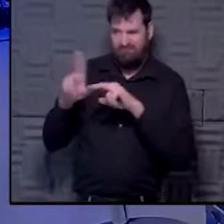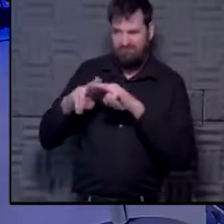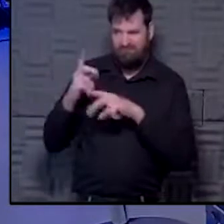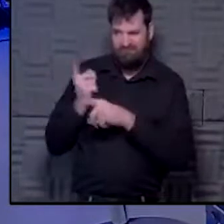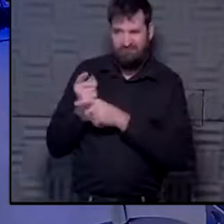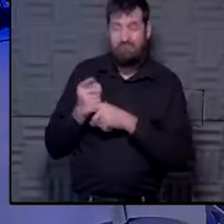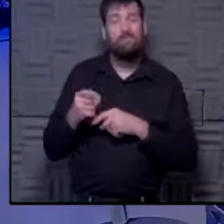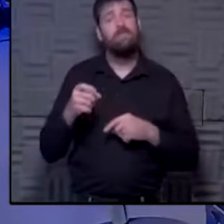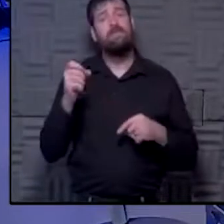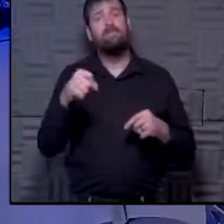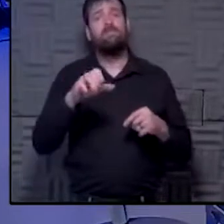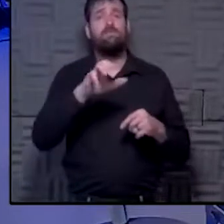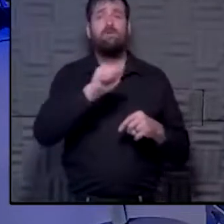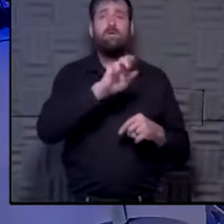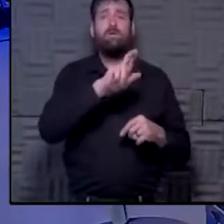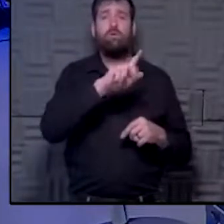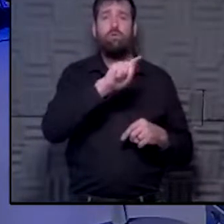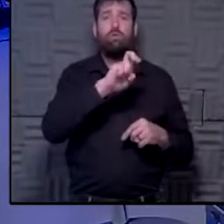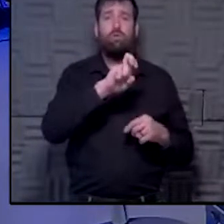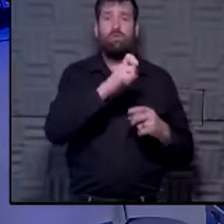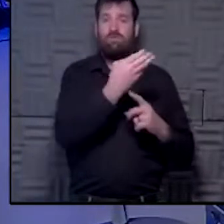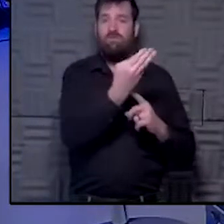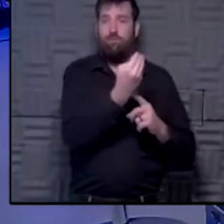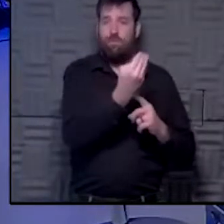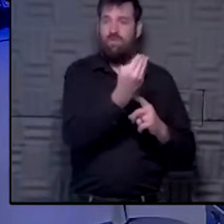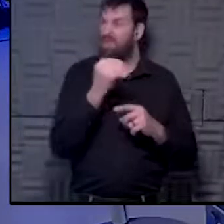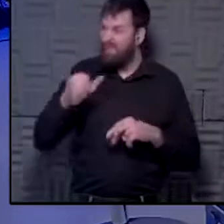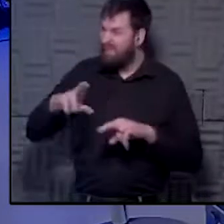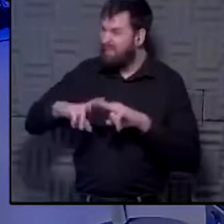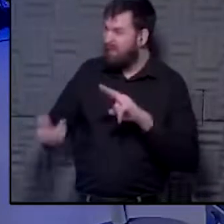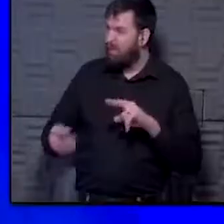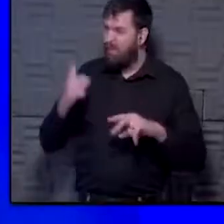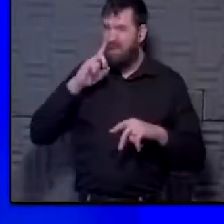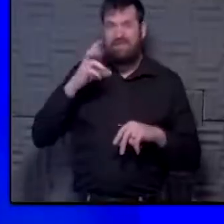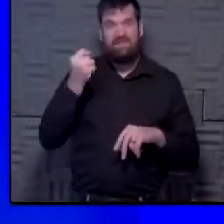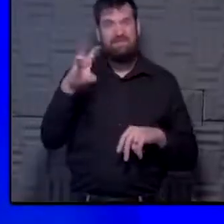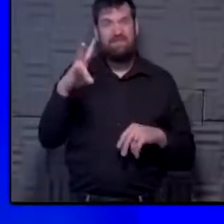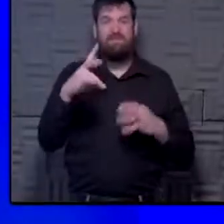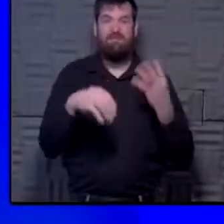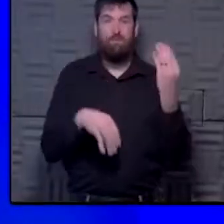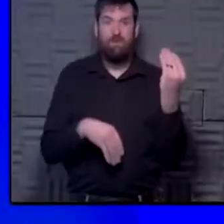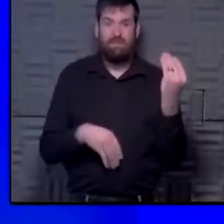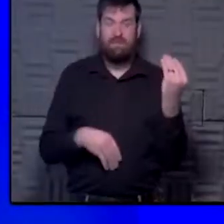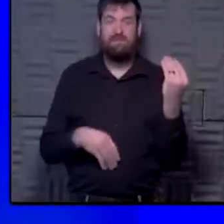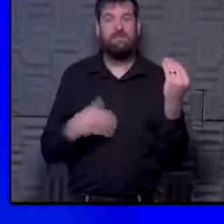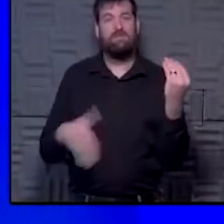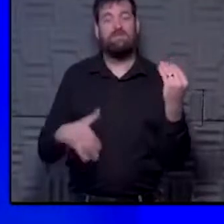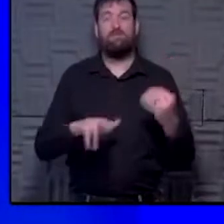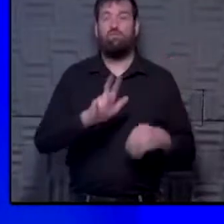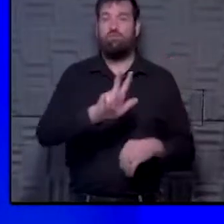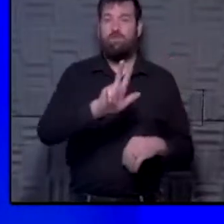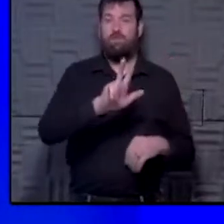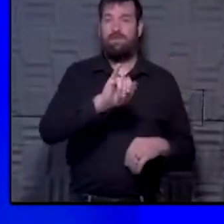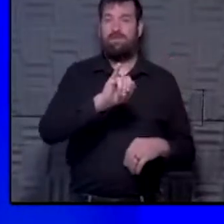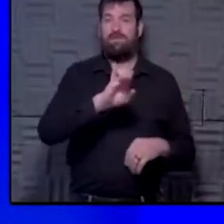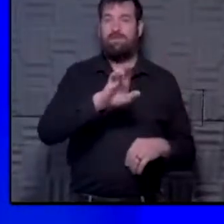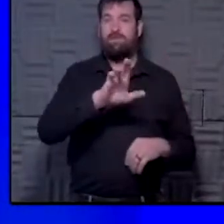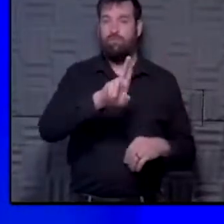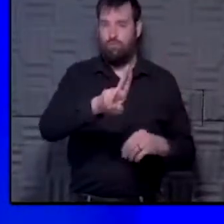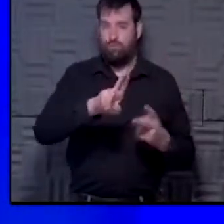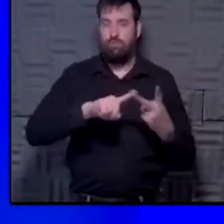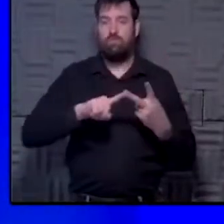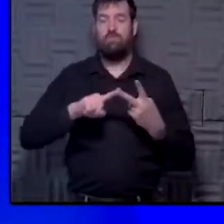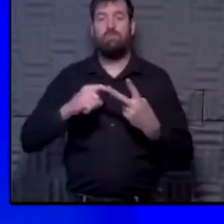but, our acute infections are 14 today. I think they were 15. I thought it was 17, so 14, that's 14, better. 3 in the ICU, 1 on the